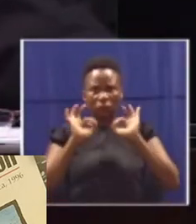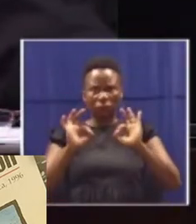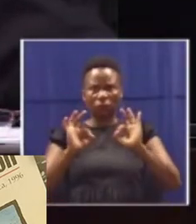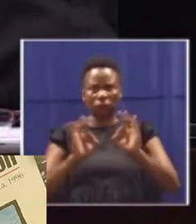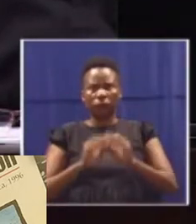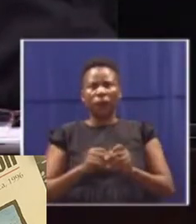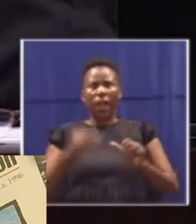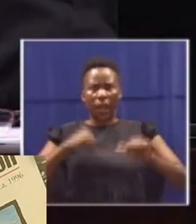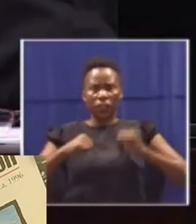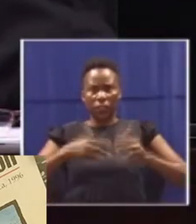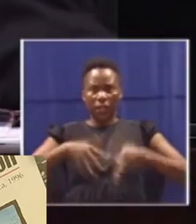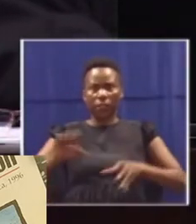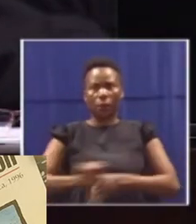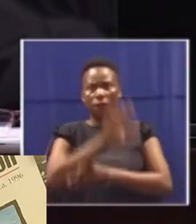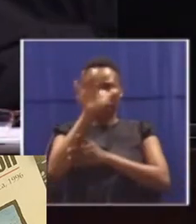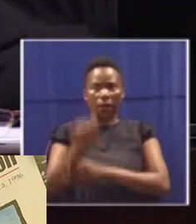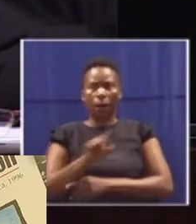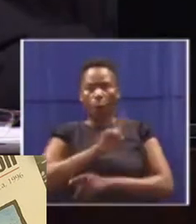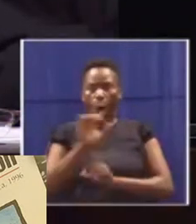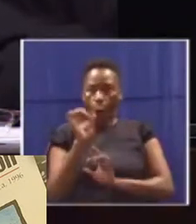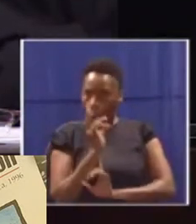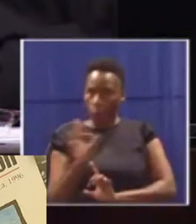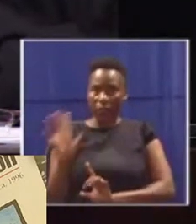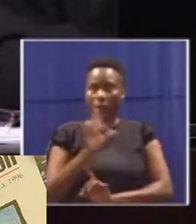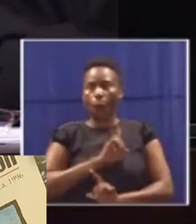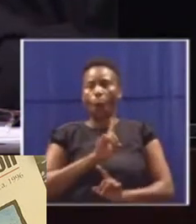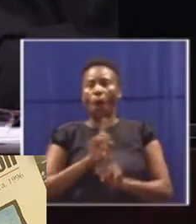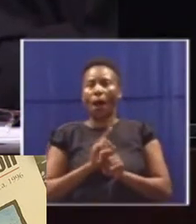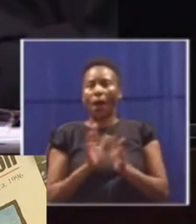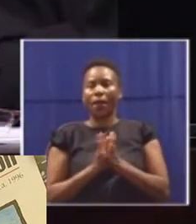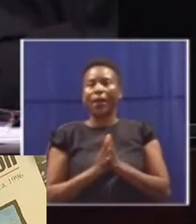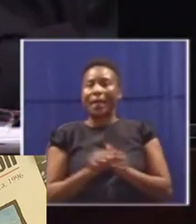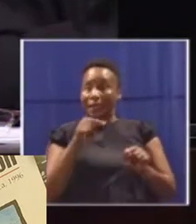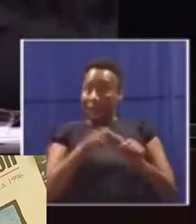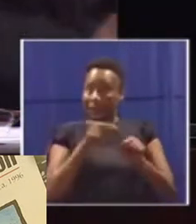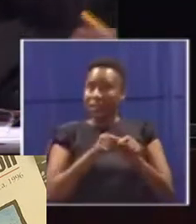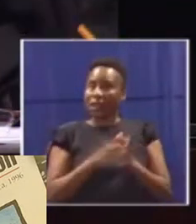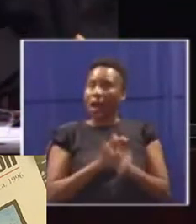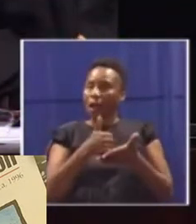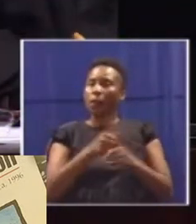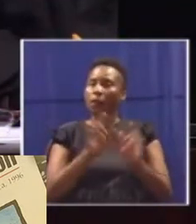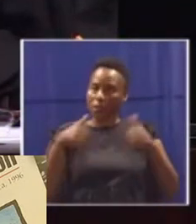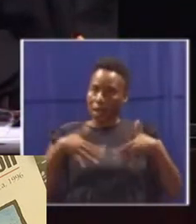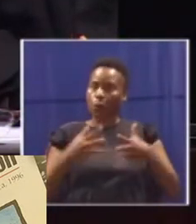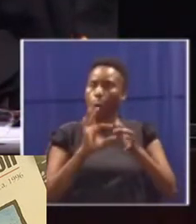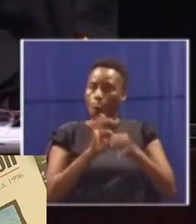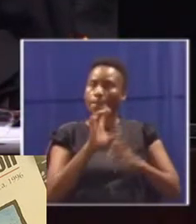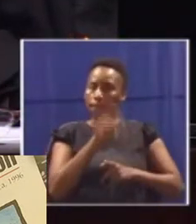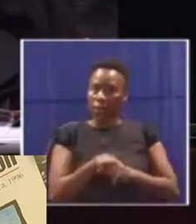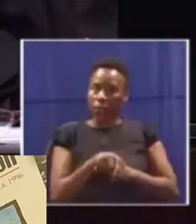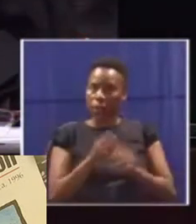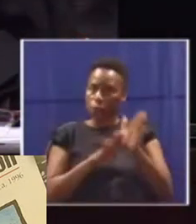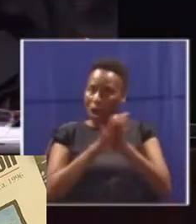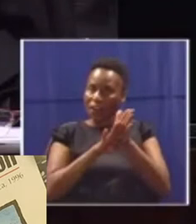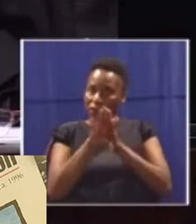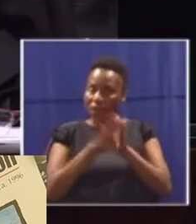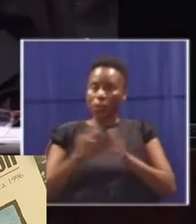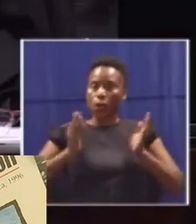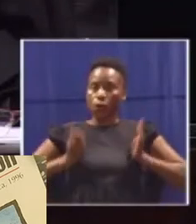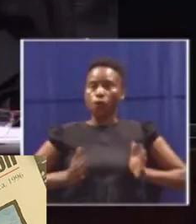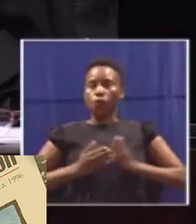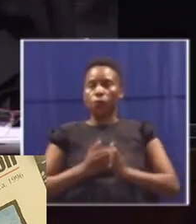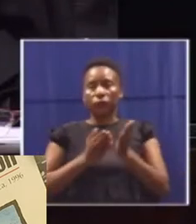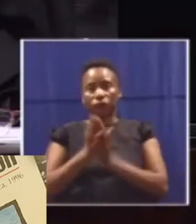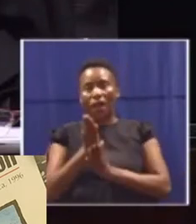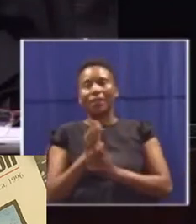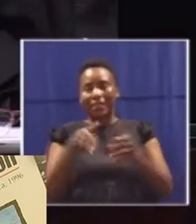Africa only, because charity starts at home. What decisive action has been taken to advance women's rights in this country